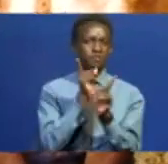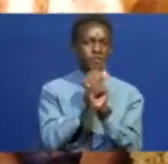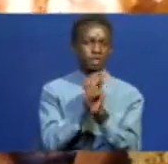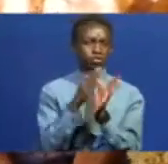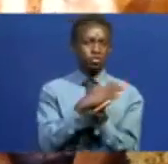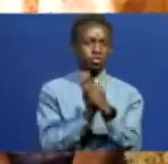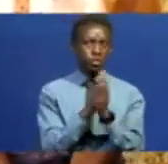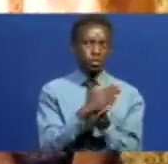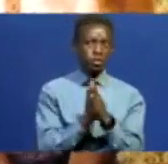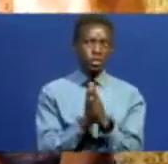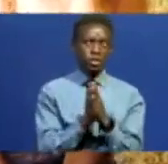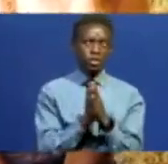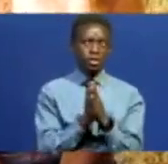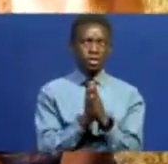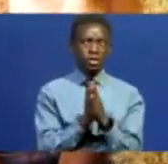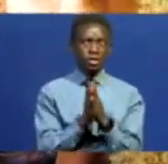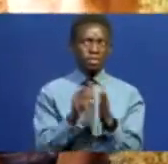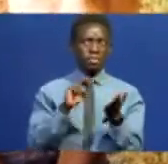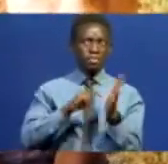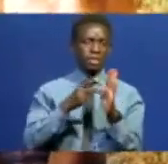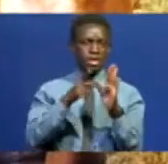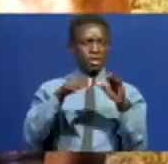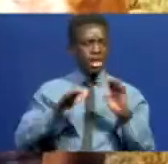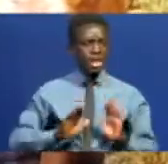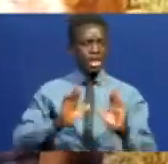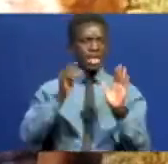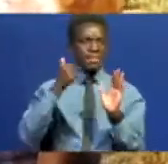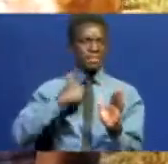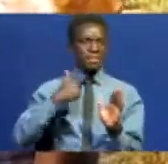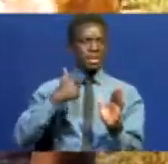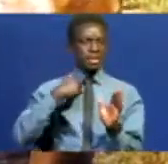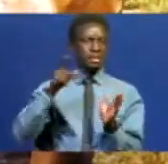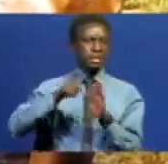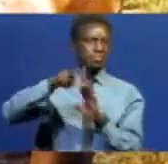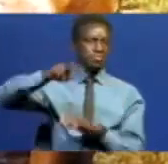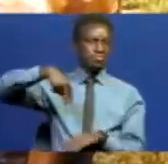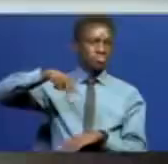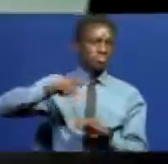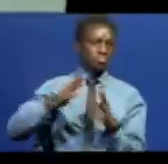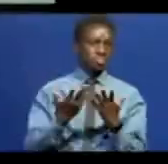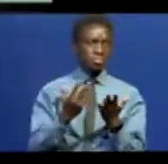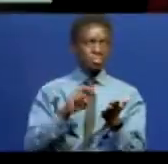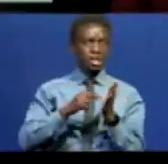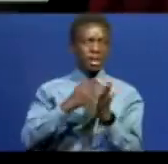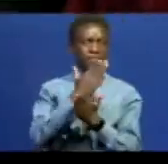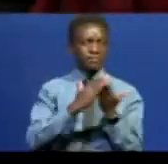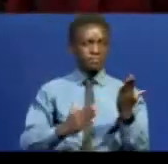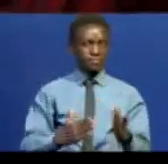Si ungekuwa umeniacha hangi.